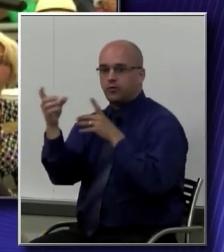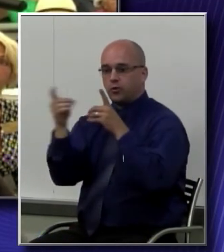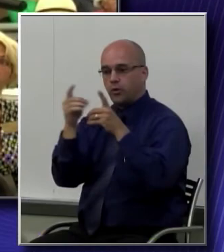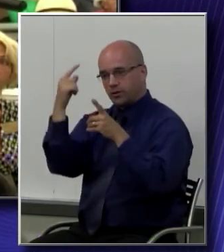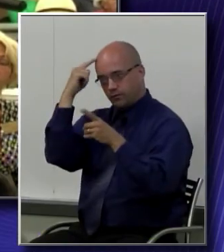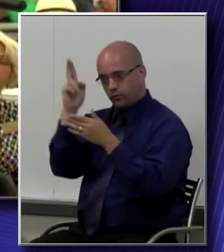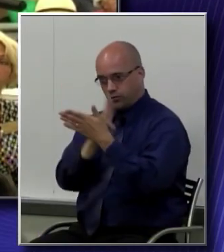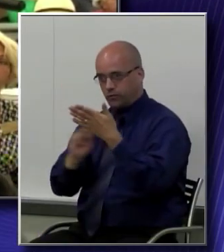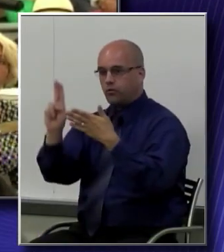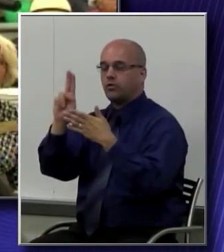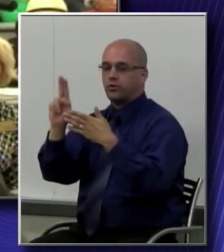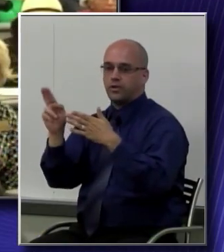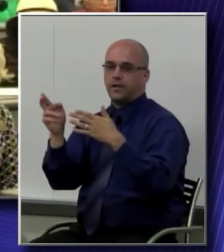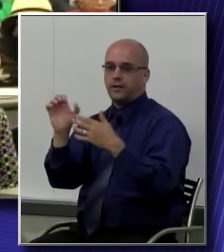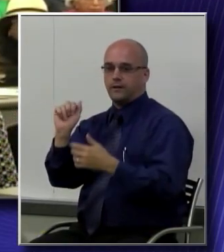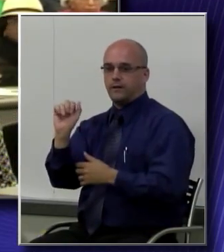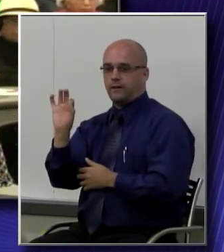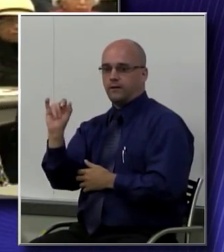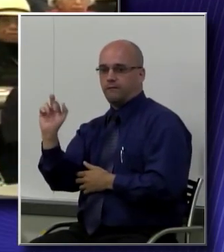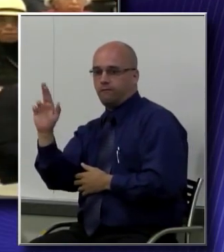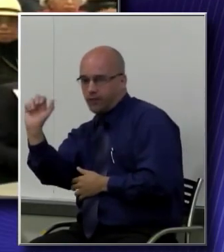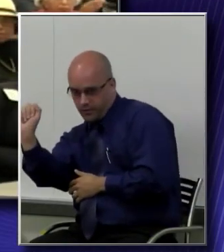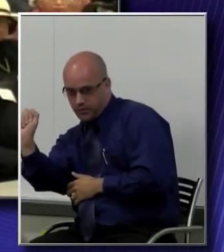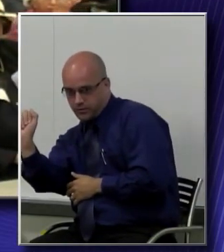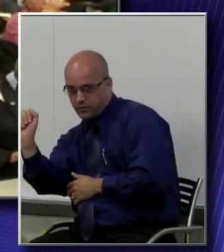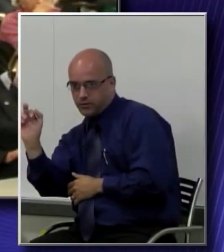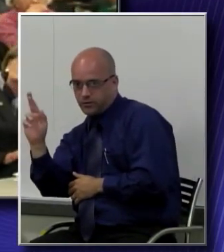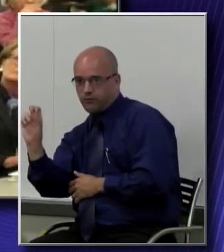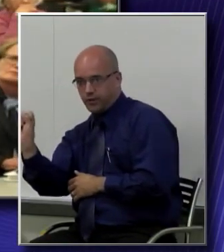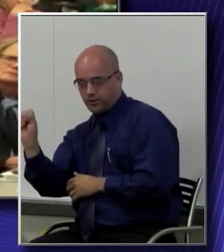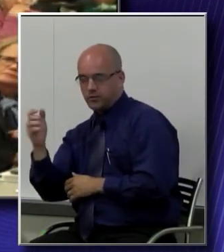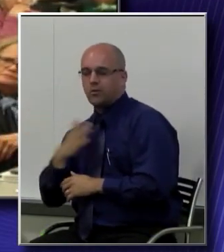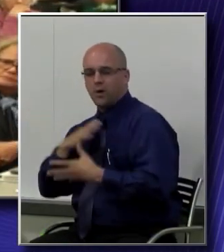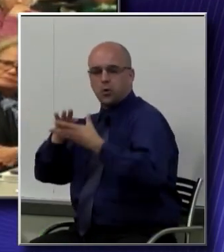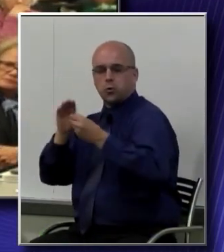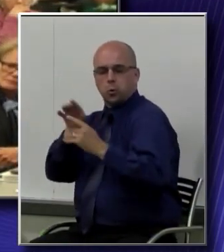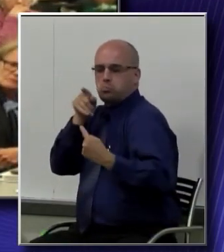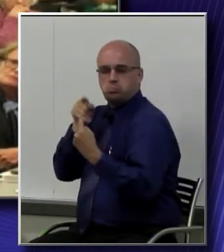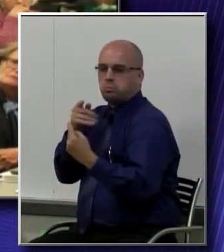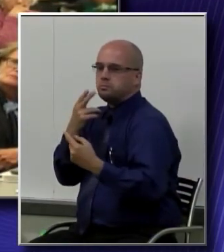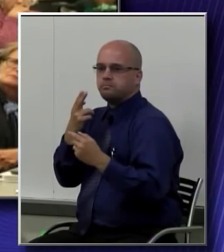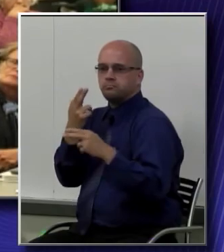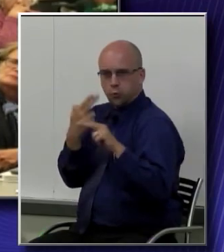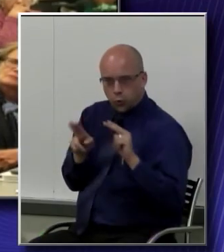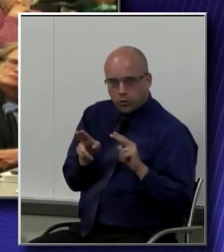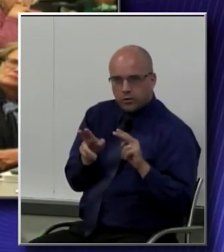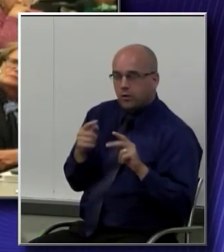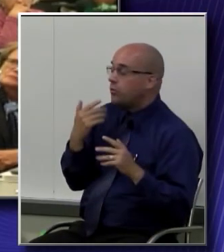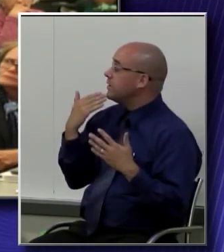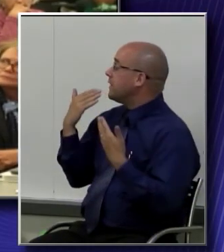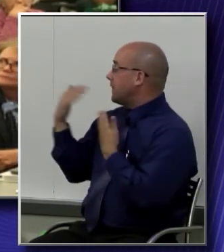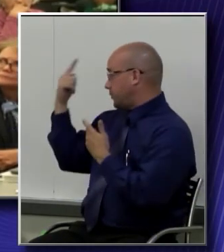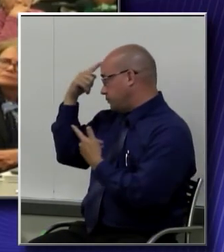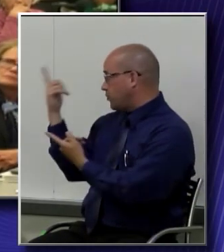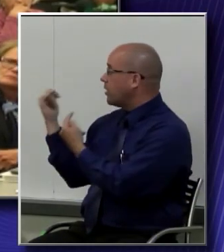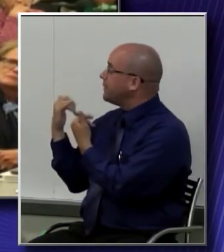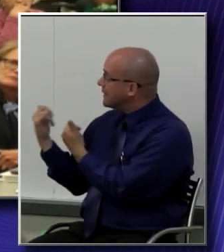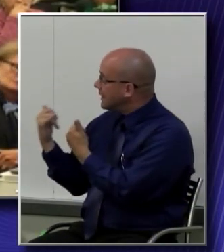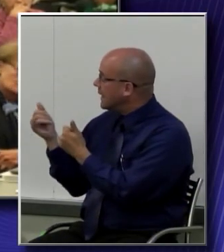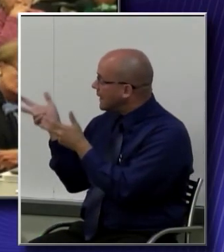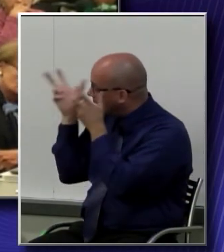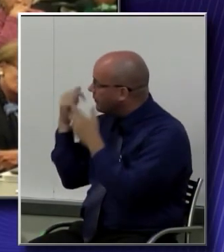upcoming school year. I'll keep my statement pretty short. First of all, I want to thank you all for coming today and hearing what we have to